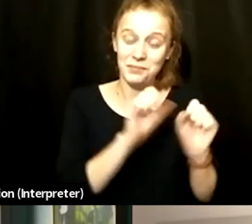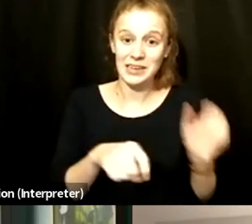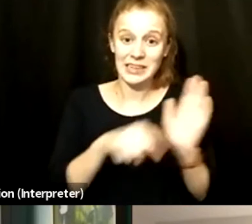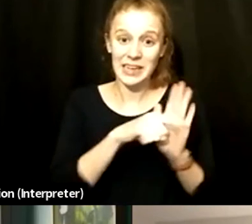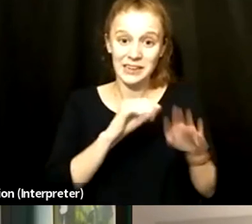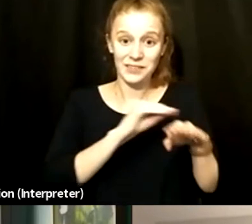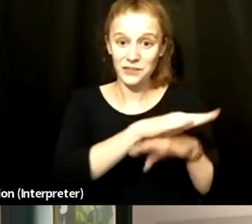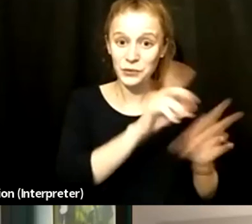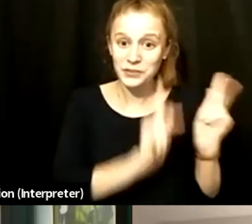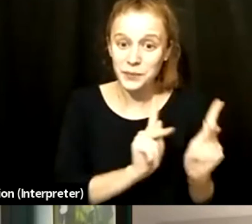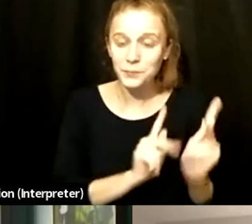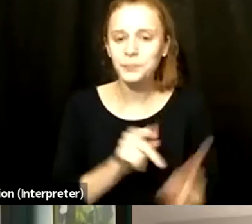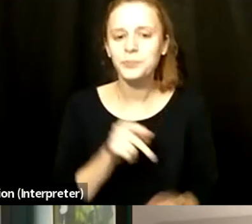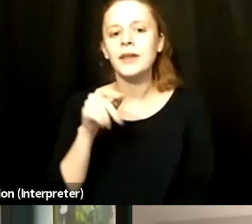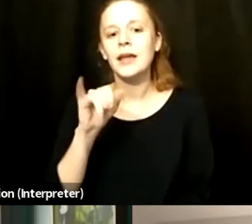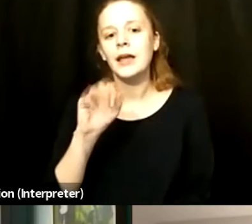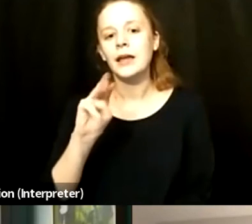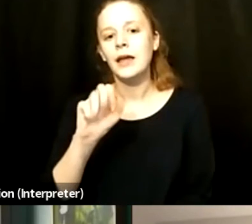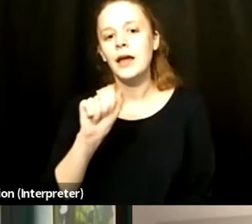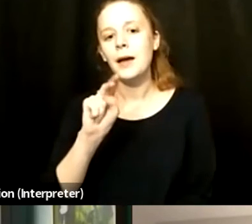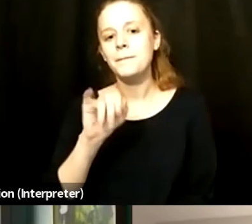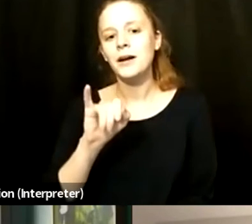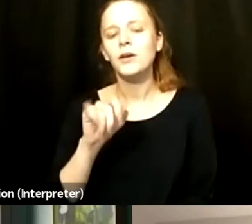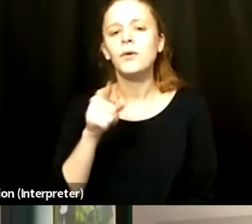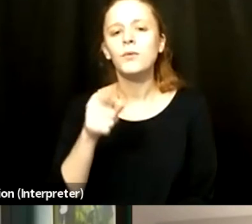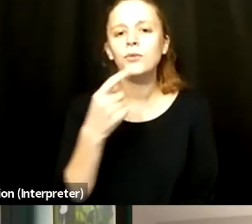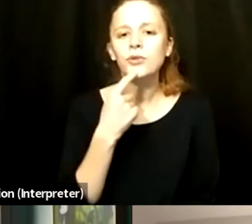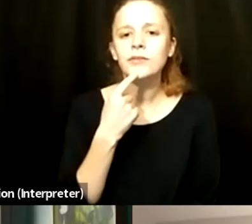What would you say, Imani, to an individual who's just,